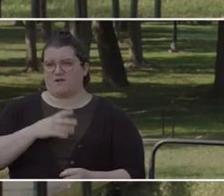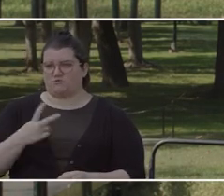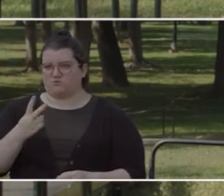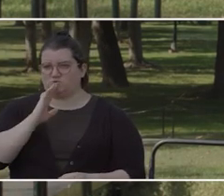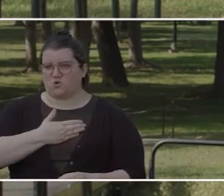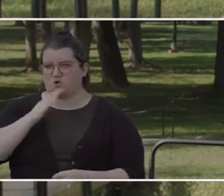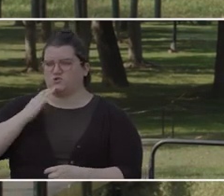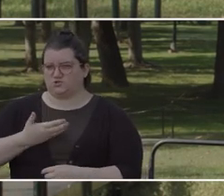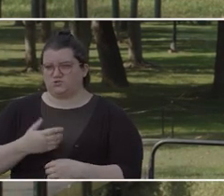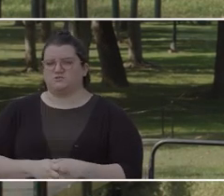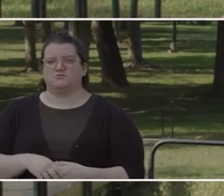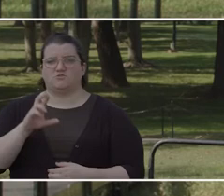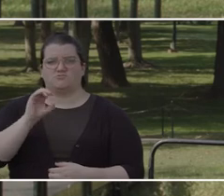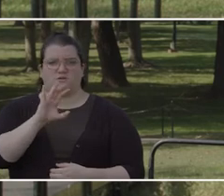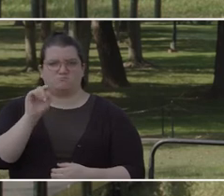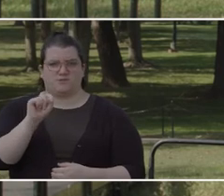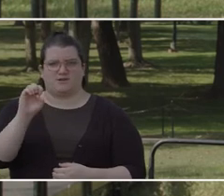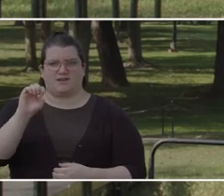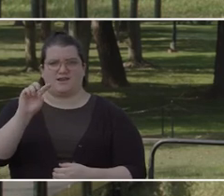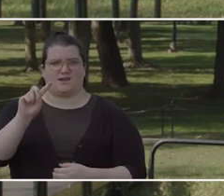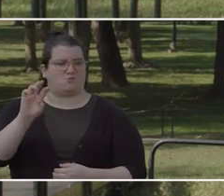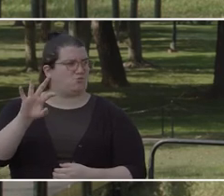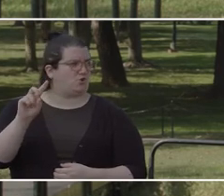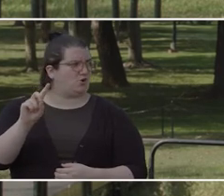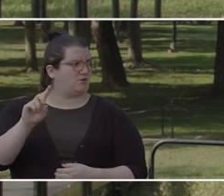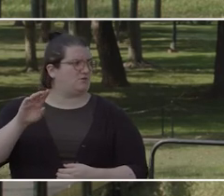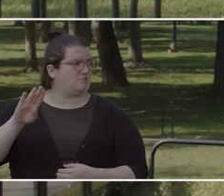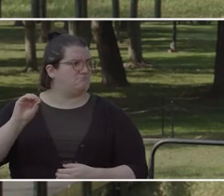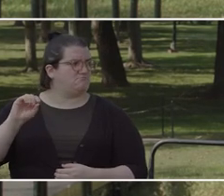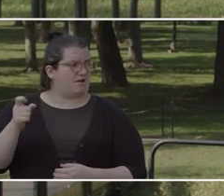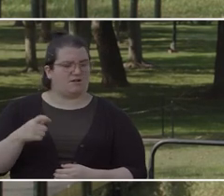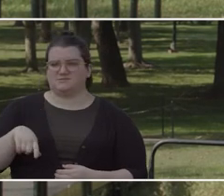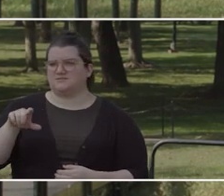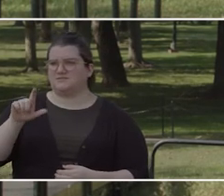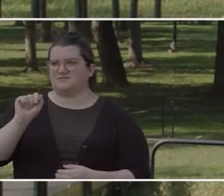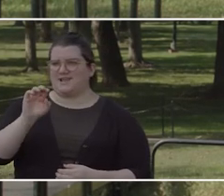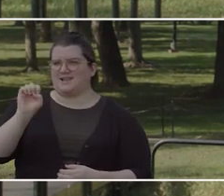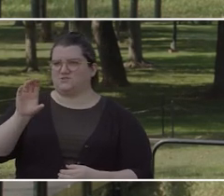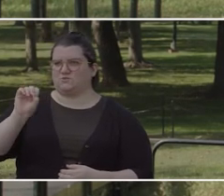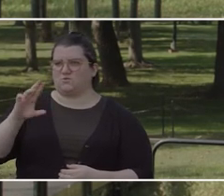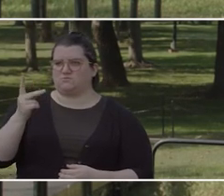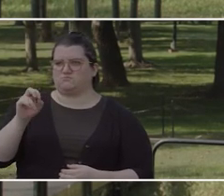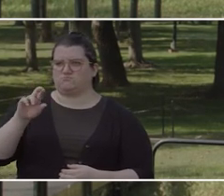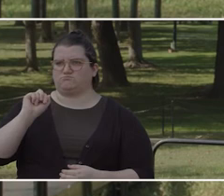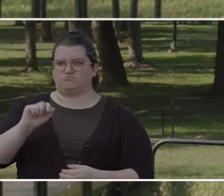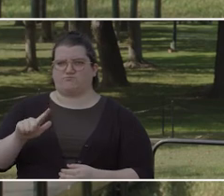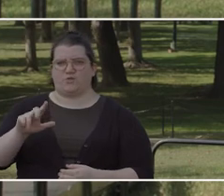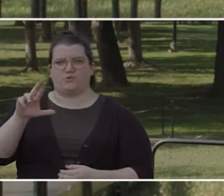daughters, Robert Edward Box, Lance Corporal, United States Marine